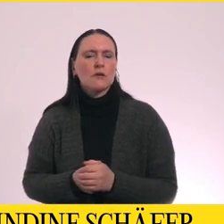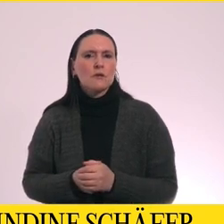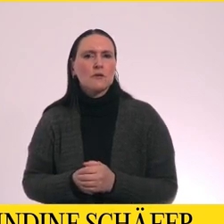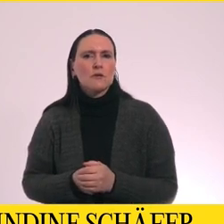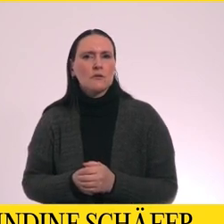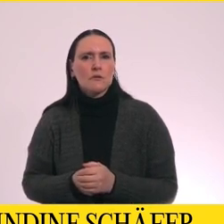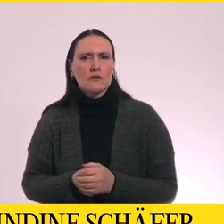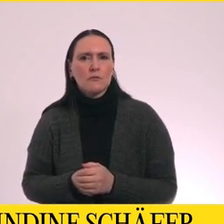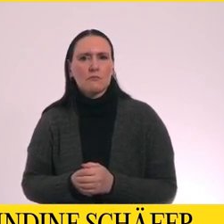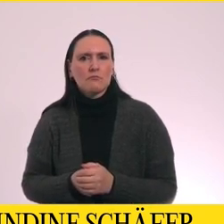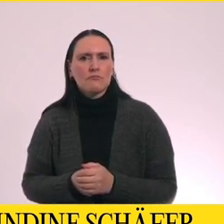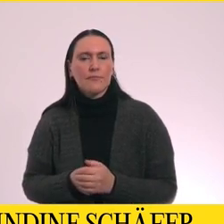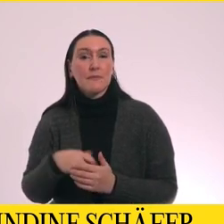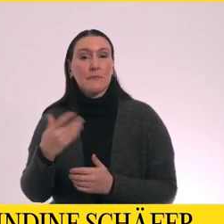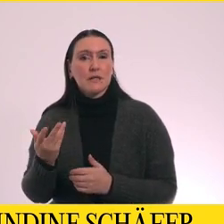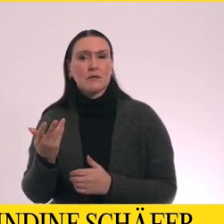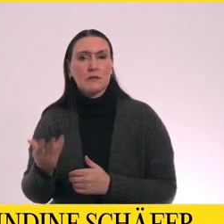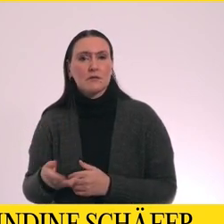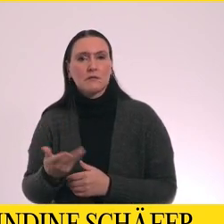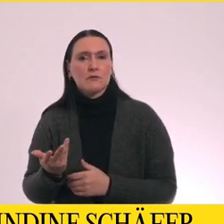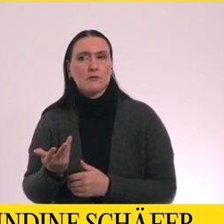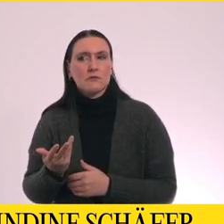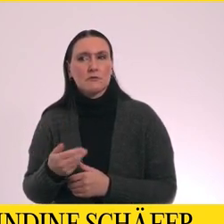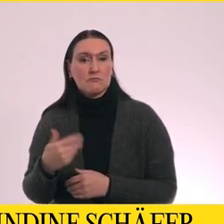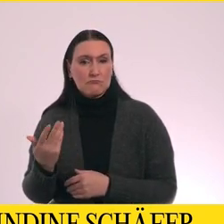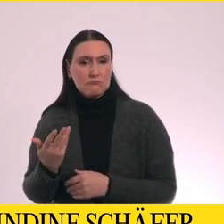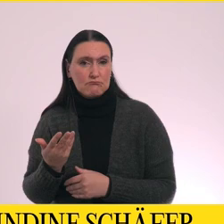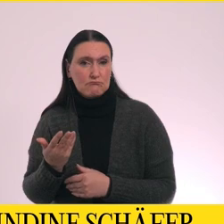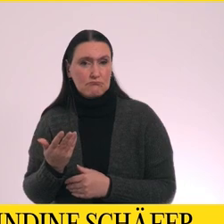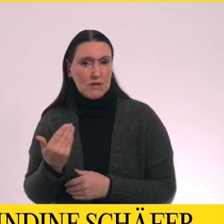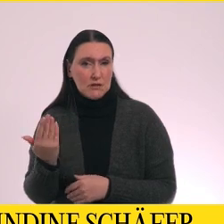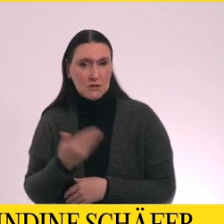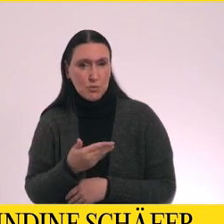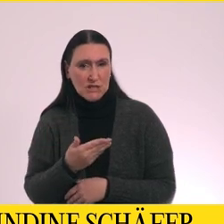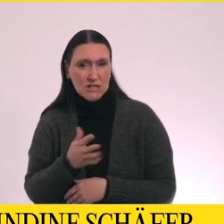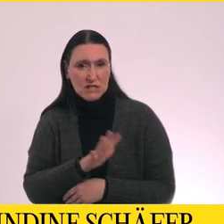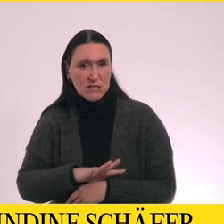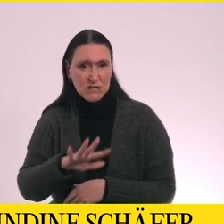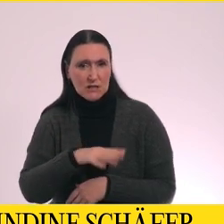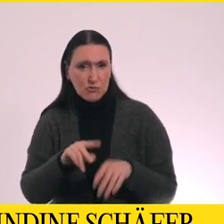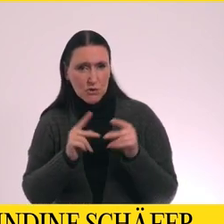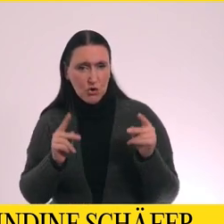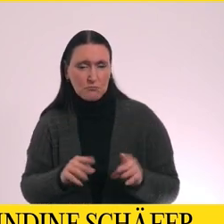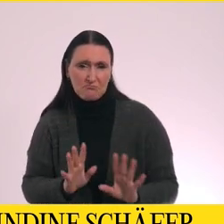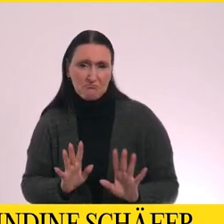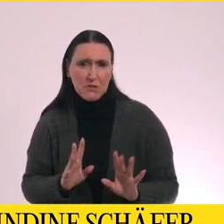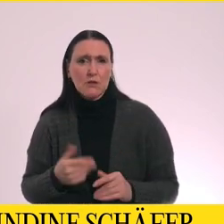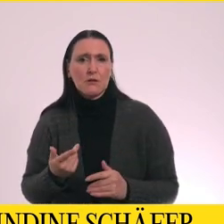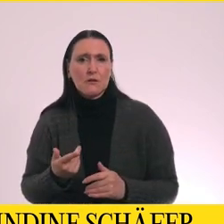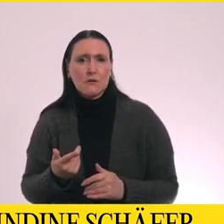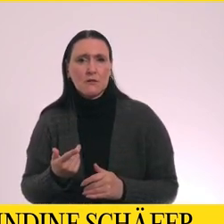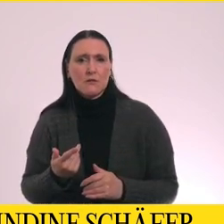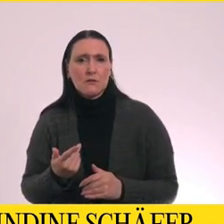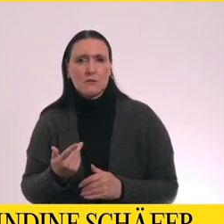sort of Western concept. I think it's true all over the world. That if people don't